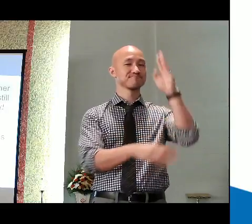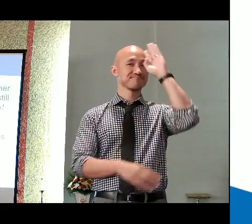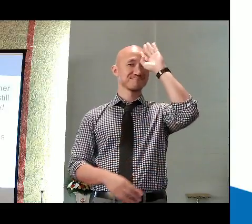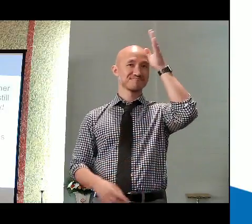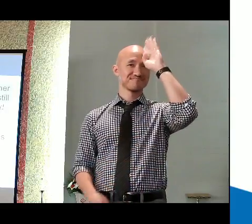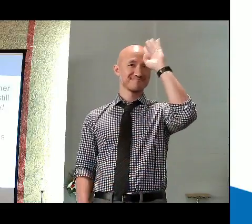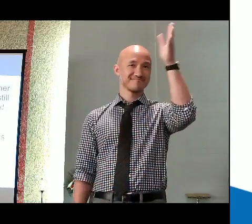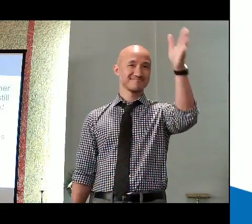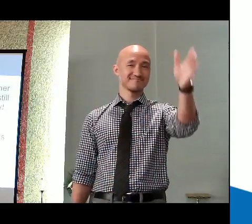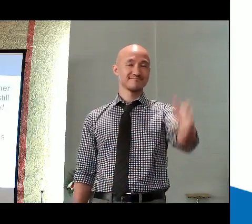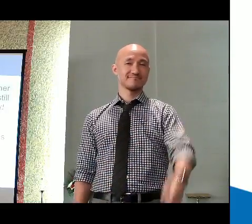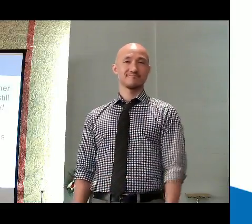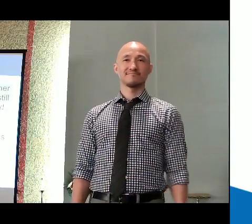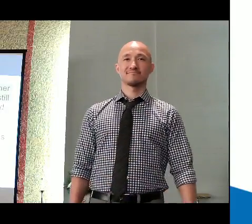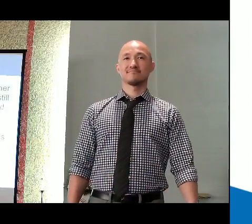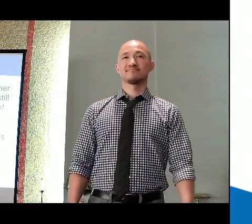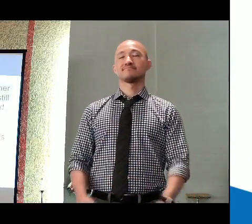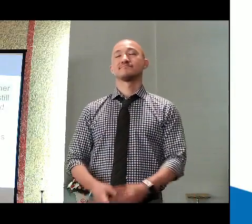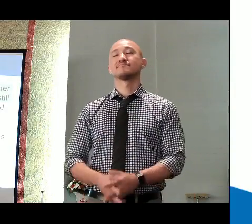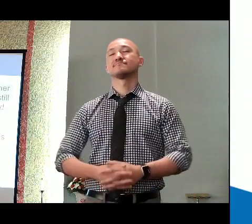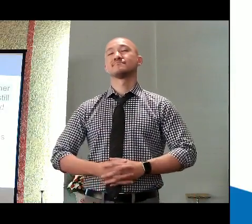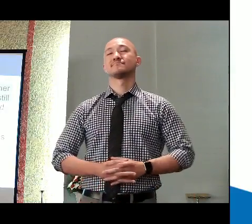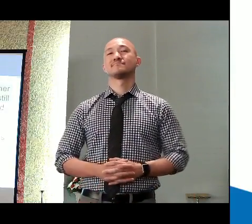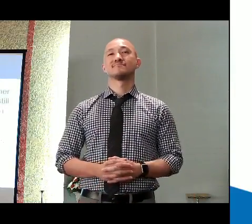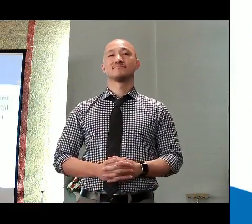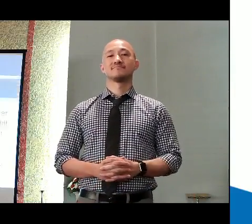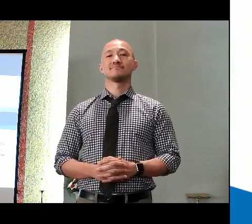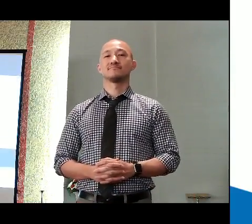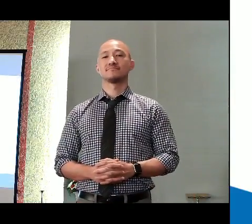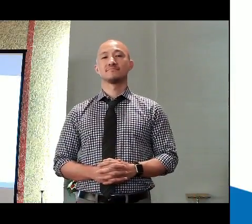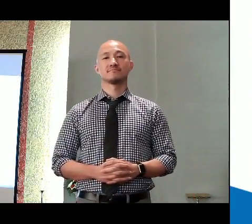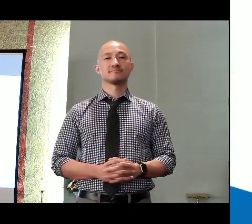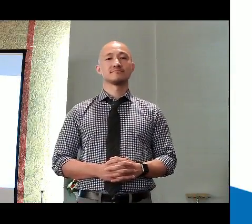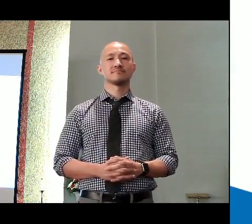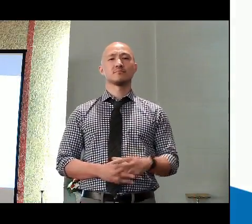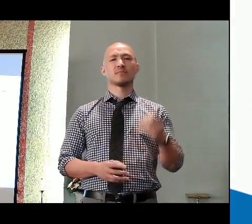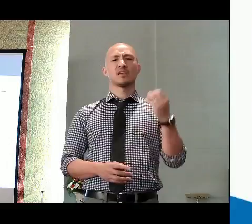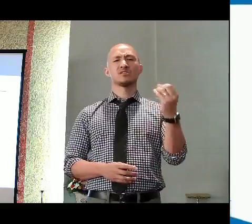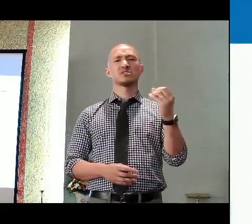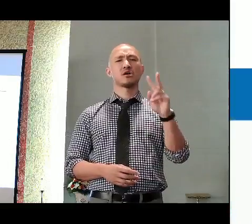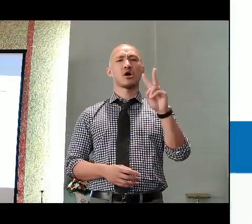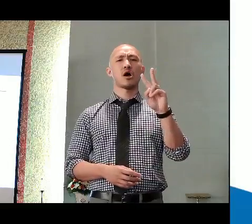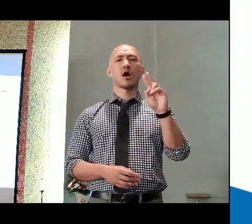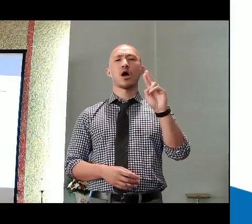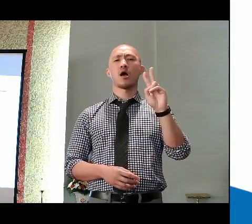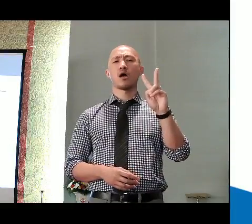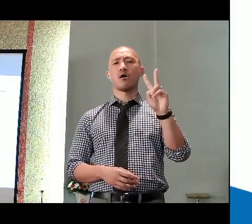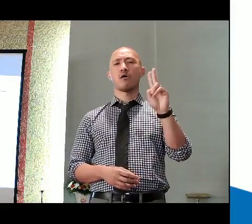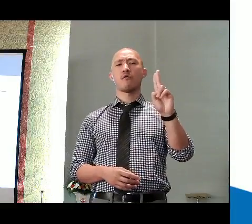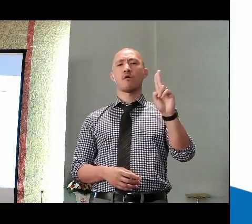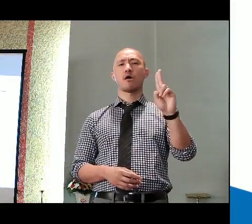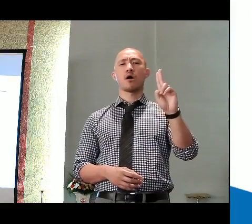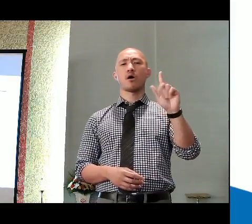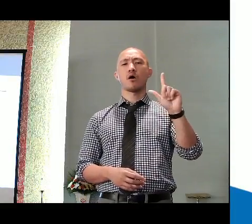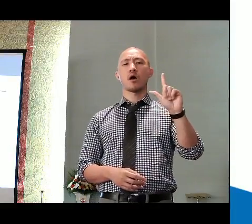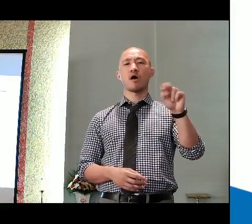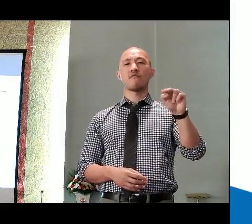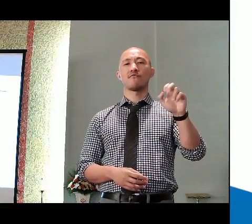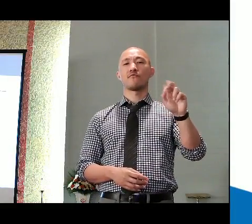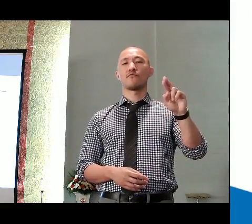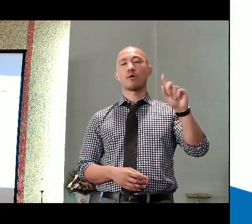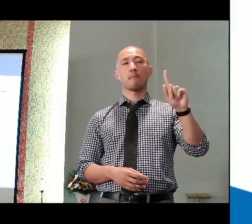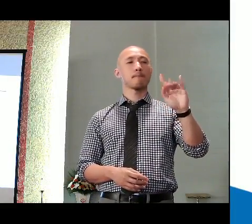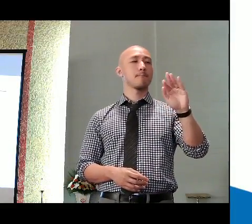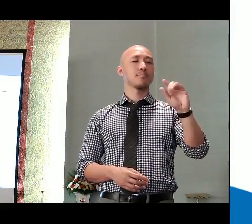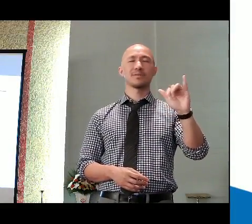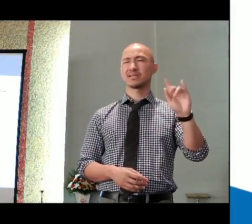be physically strong. So what is this vulnerability or this weakness talking about? I believe